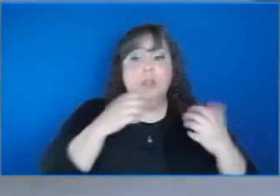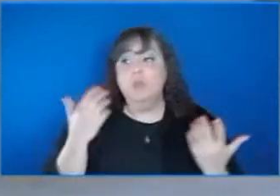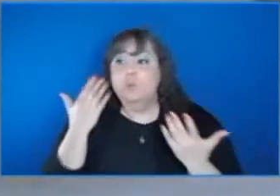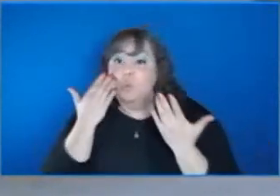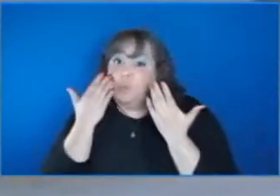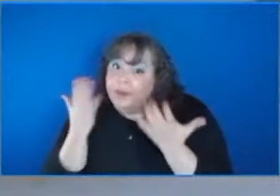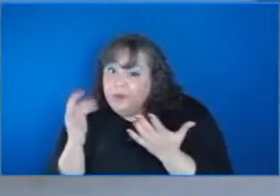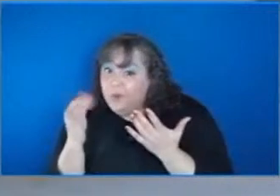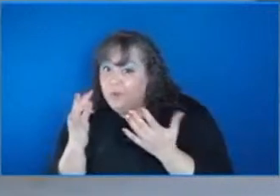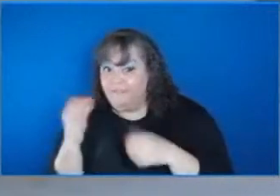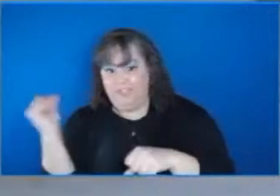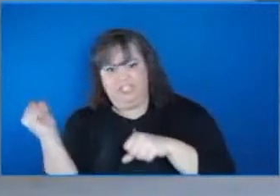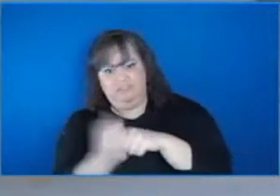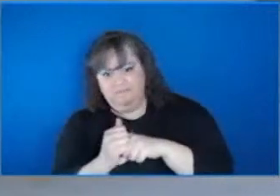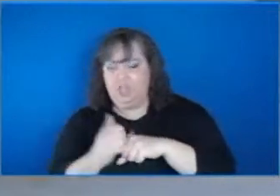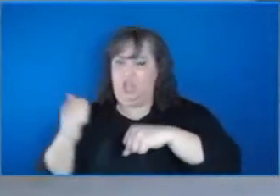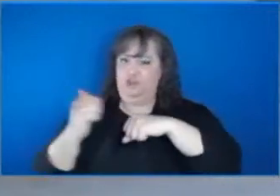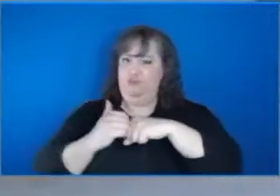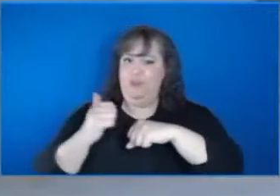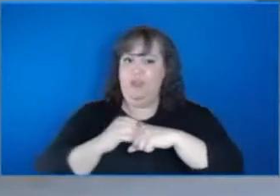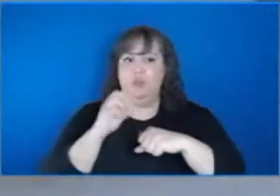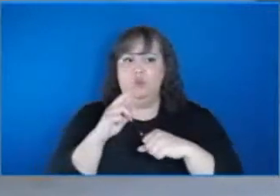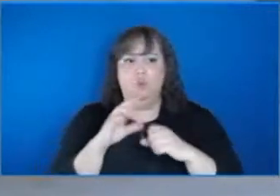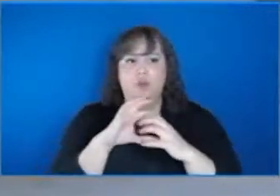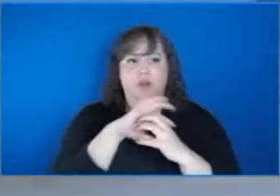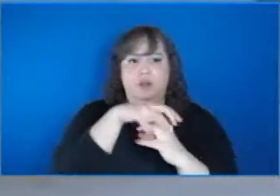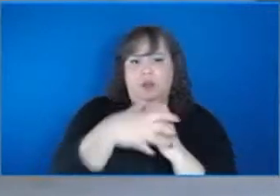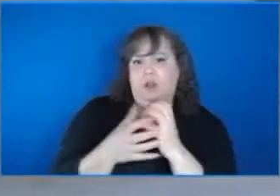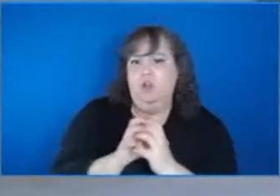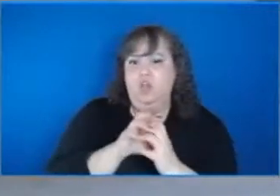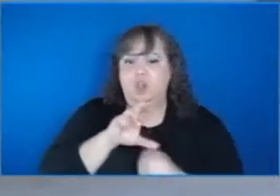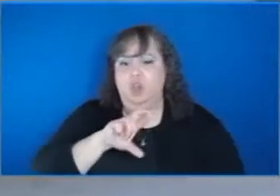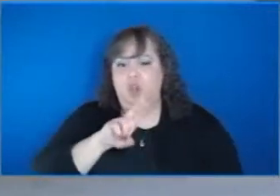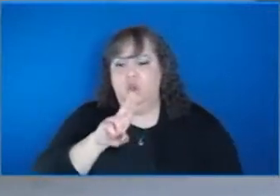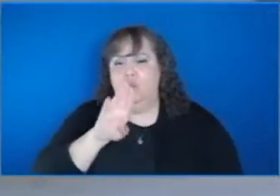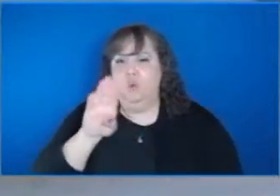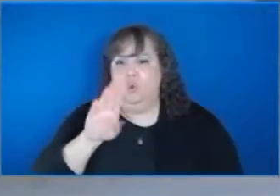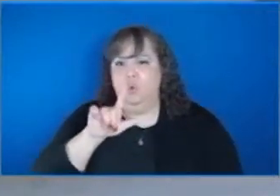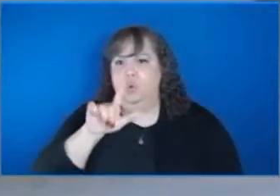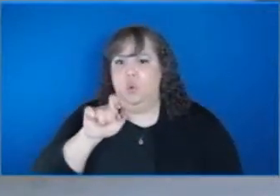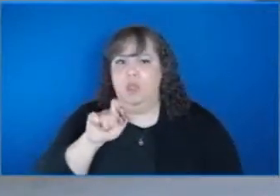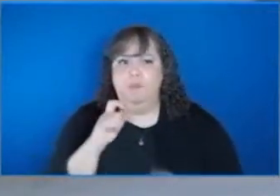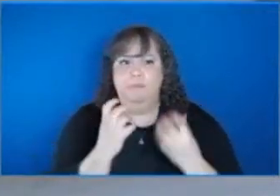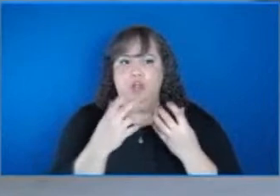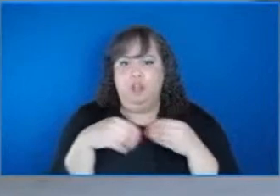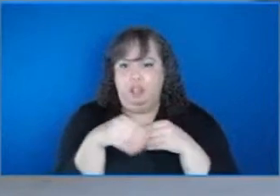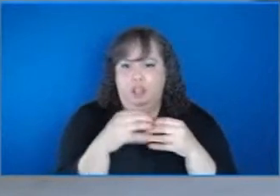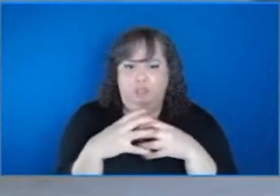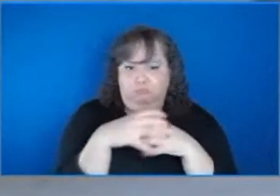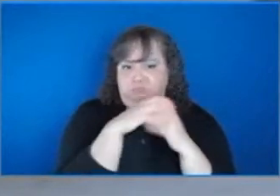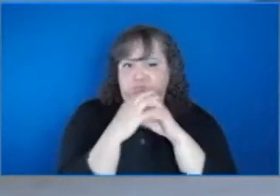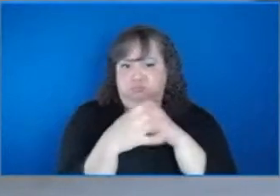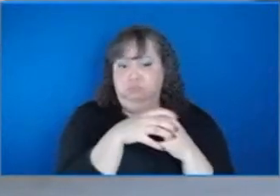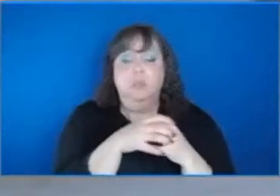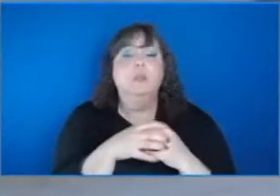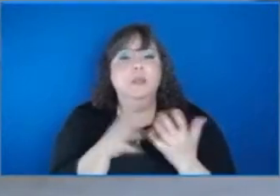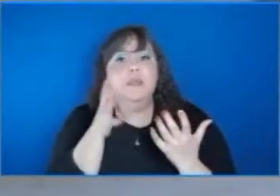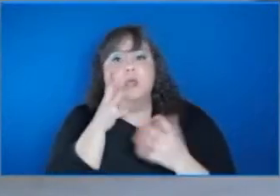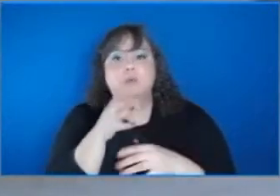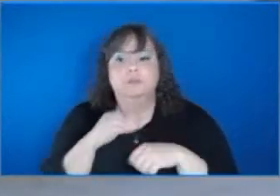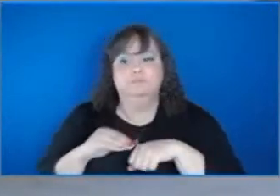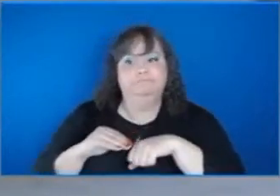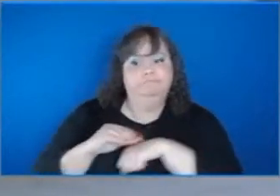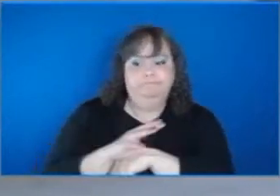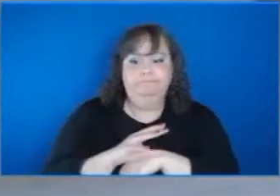just a collection of rubble, and that's going to make a difference on how effective we can transfer the momentum. So we need to